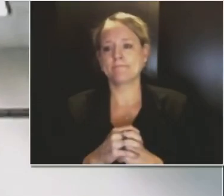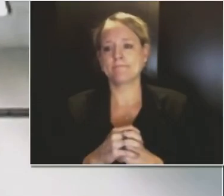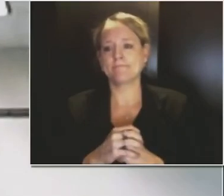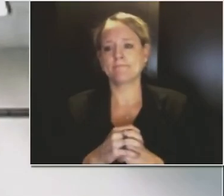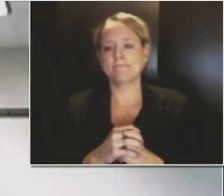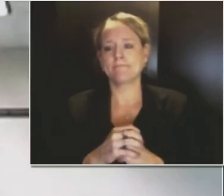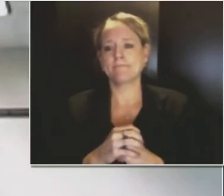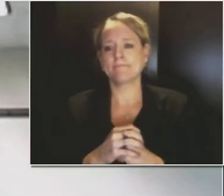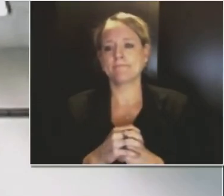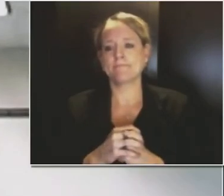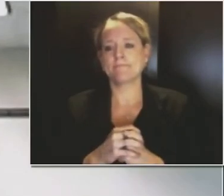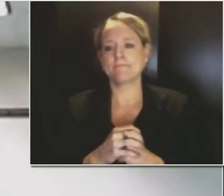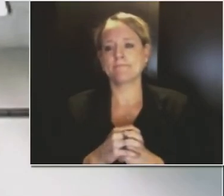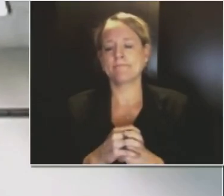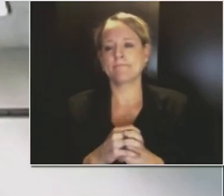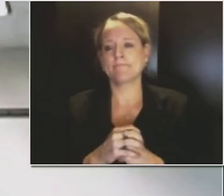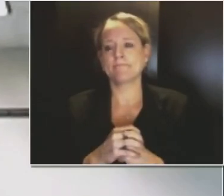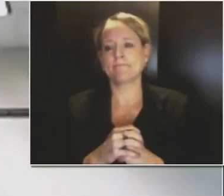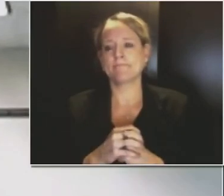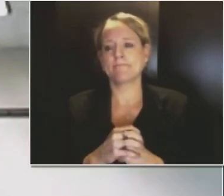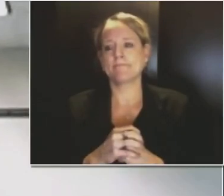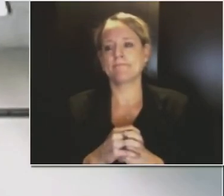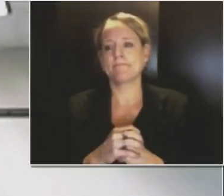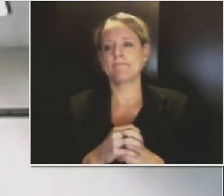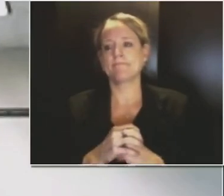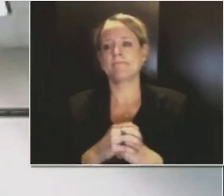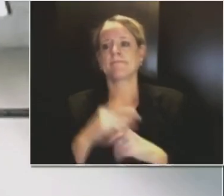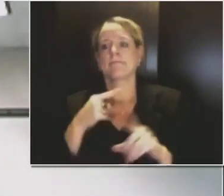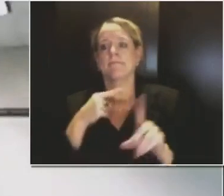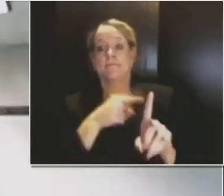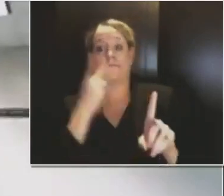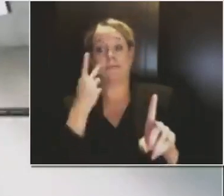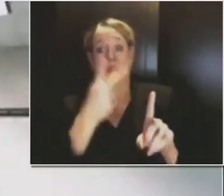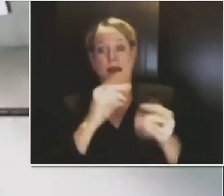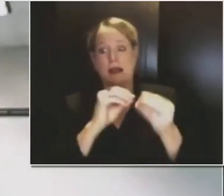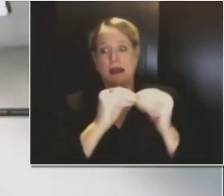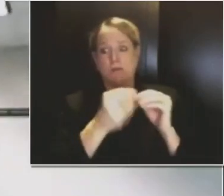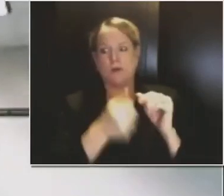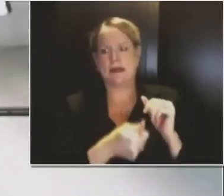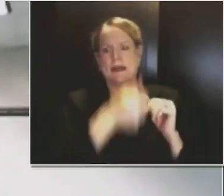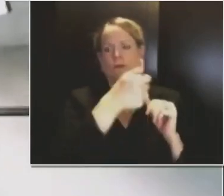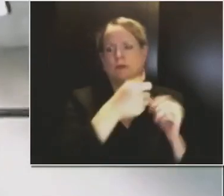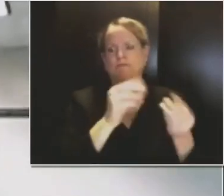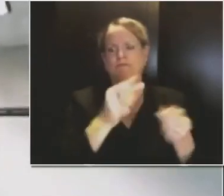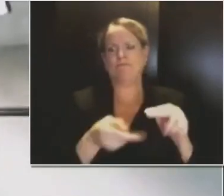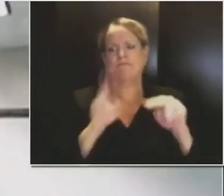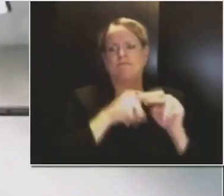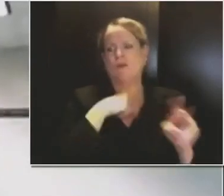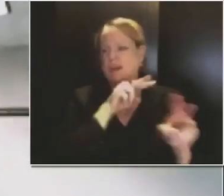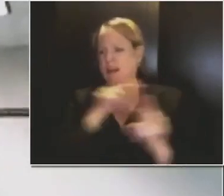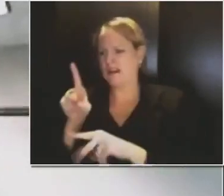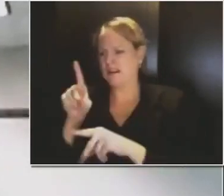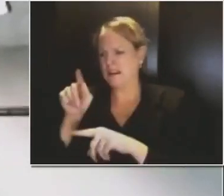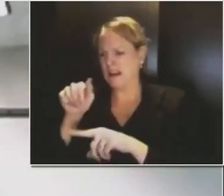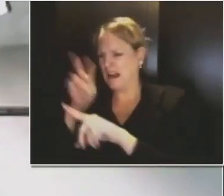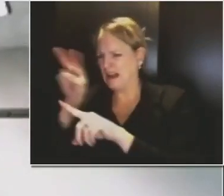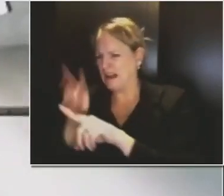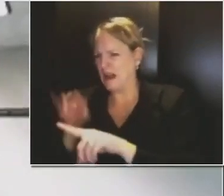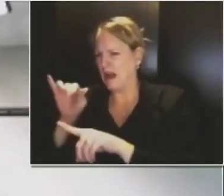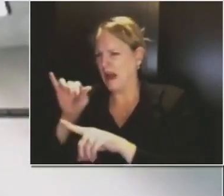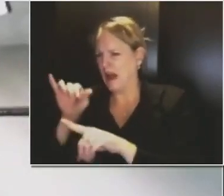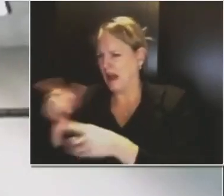simple task. And so that took us a little bit of time once we recognized we were in this